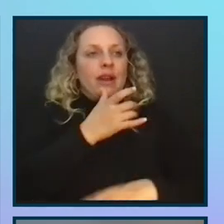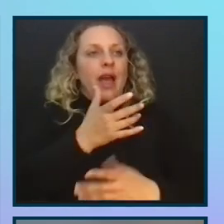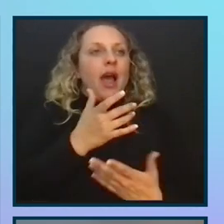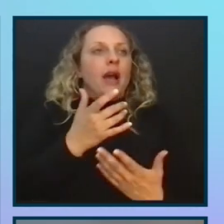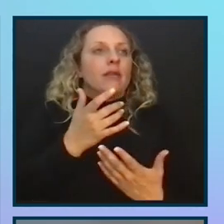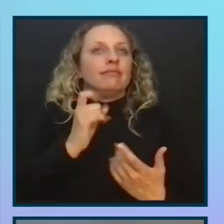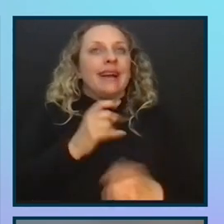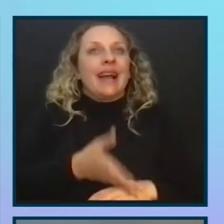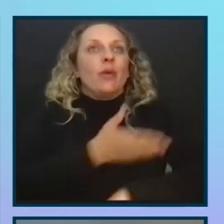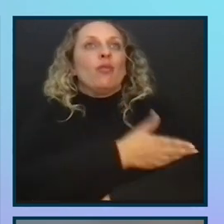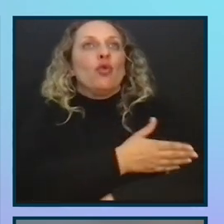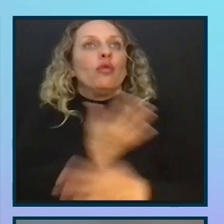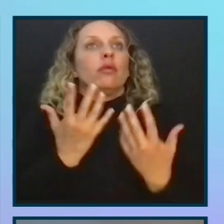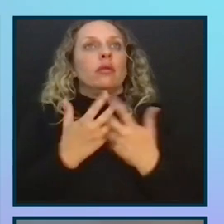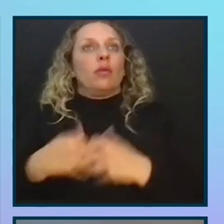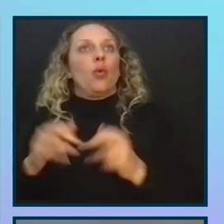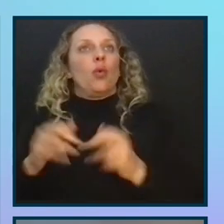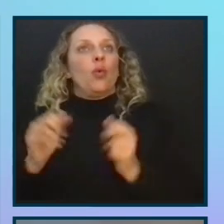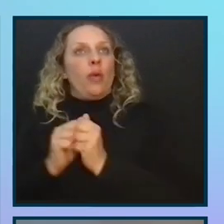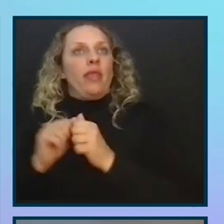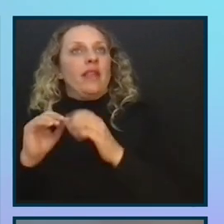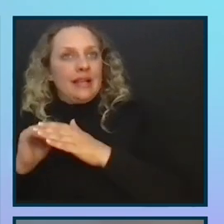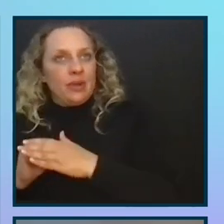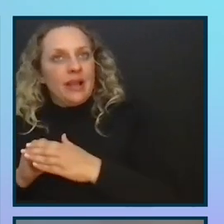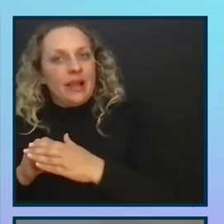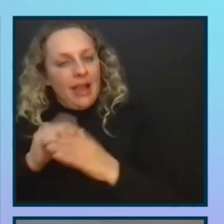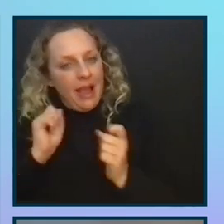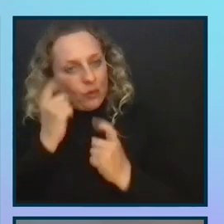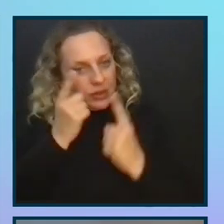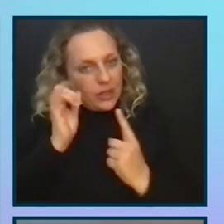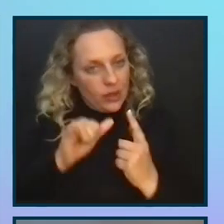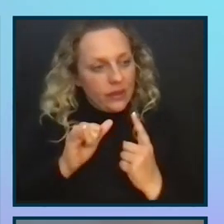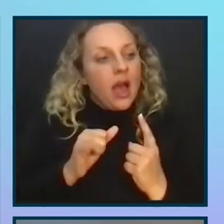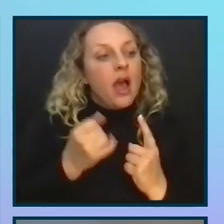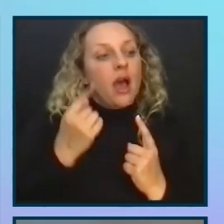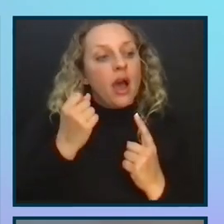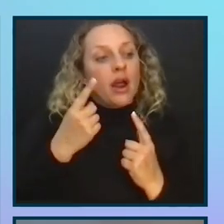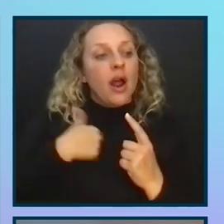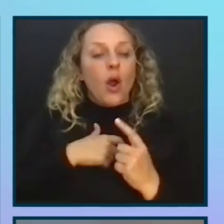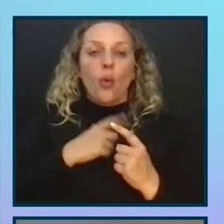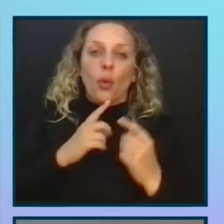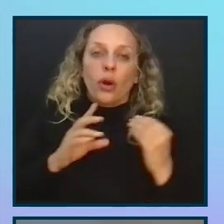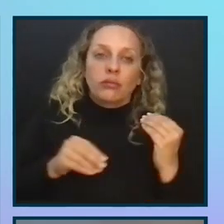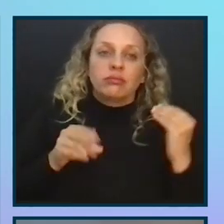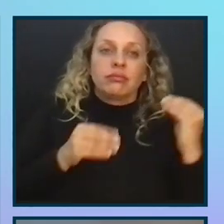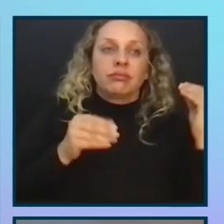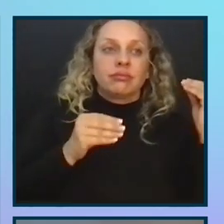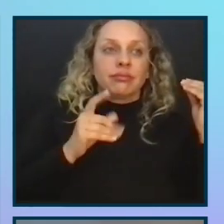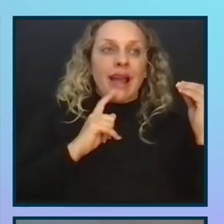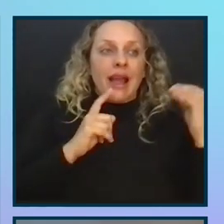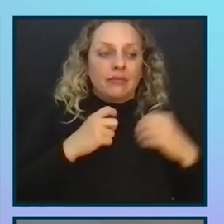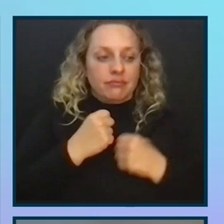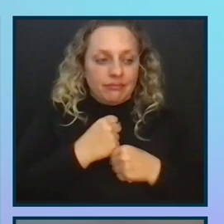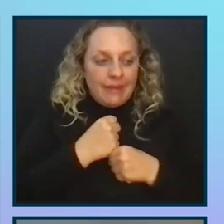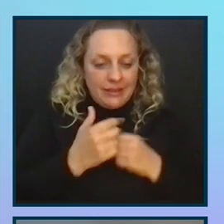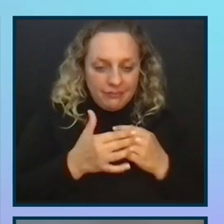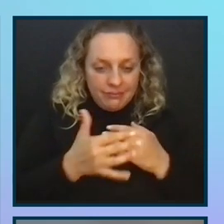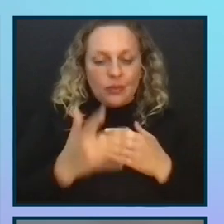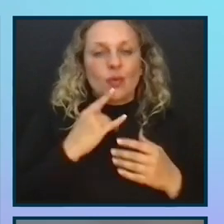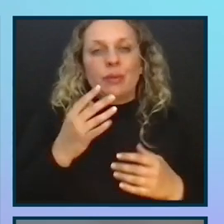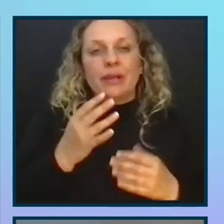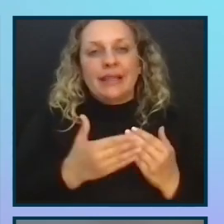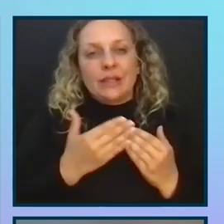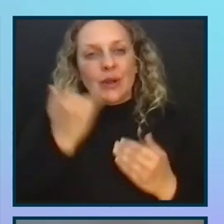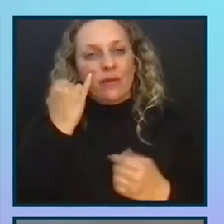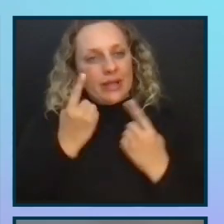important considerations to make. An accessible first iteration will always make building on it much easier. And it also helps to keep focus